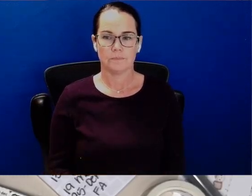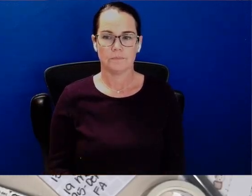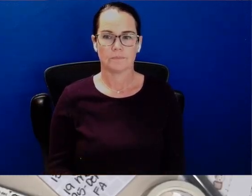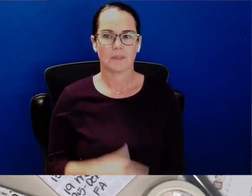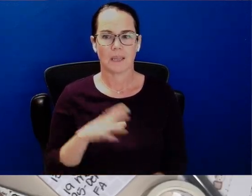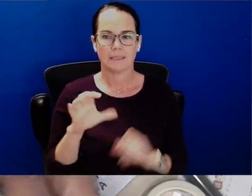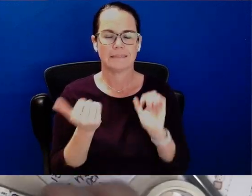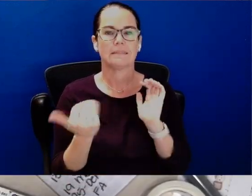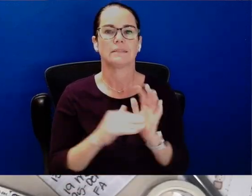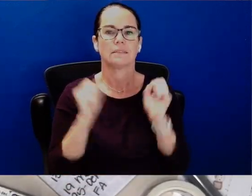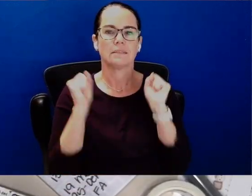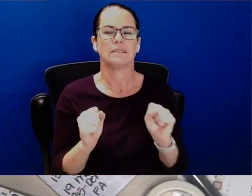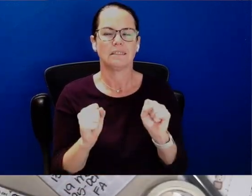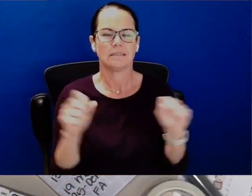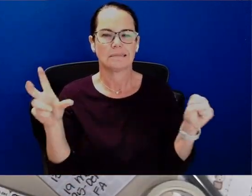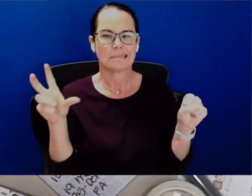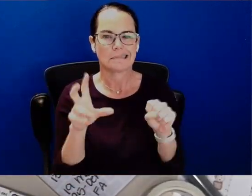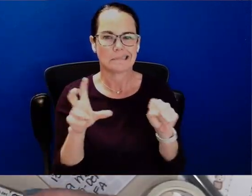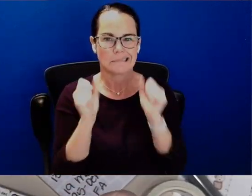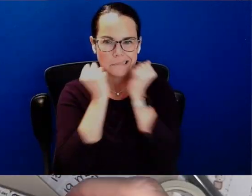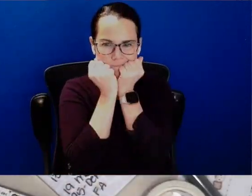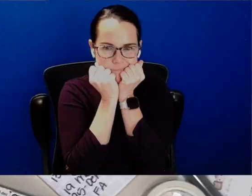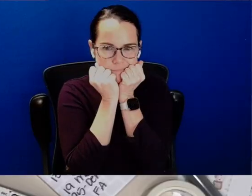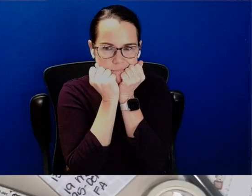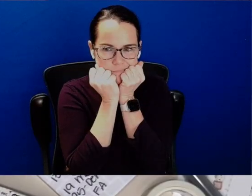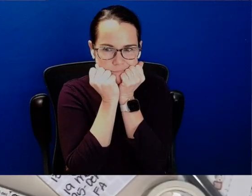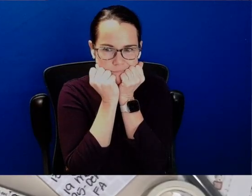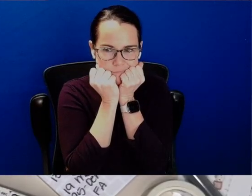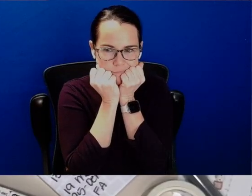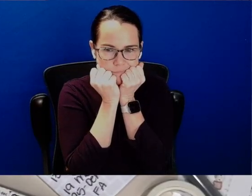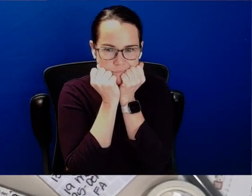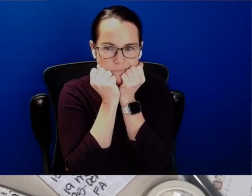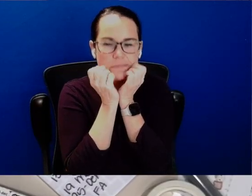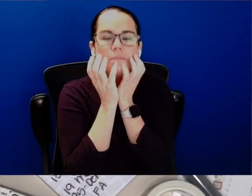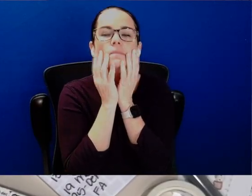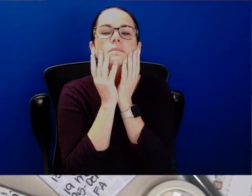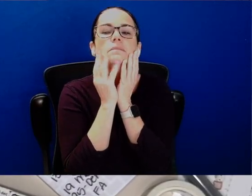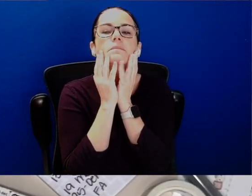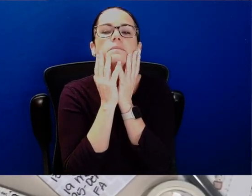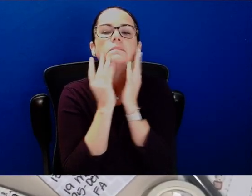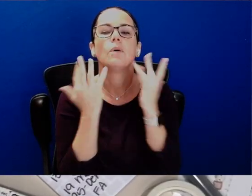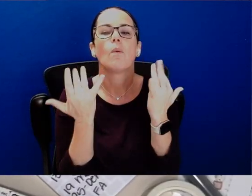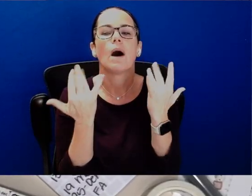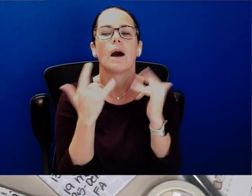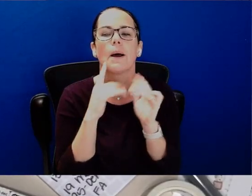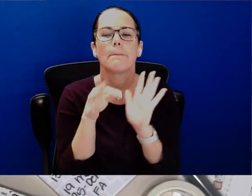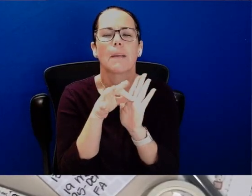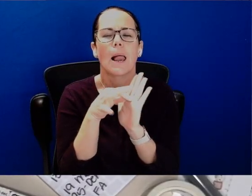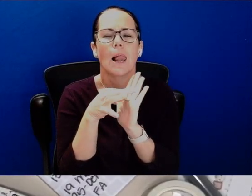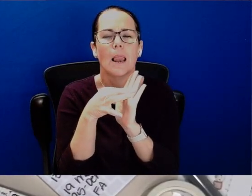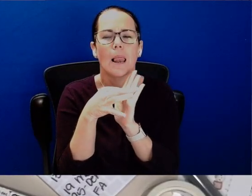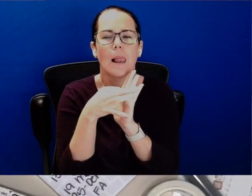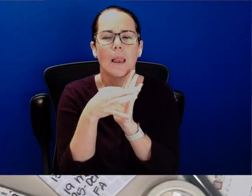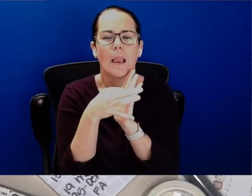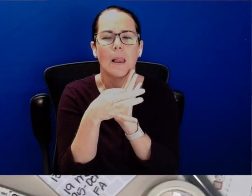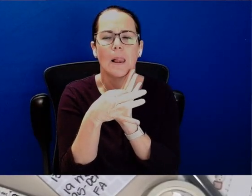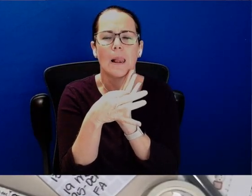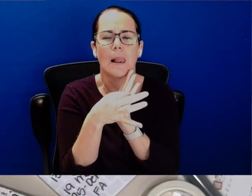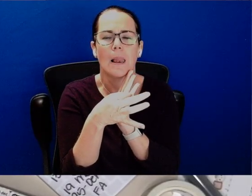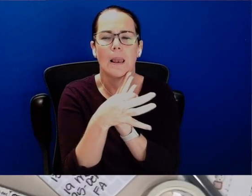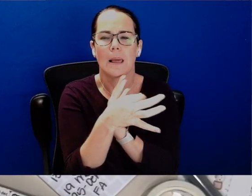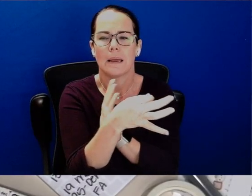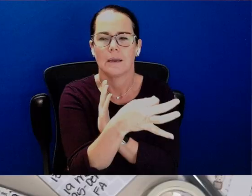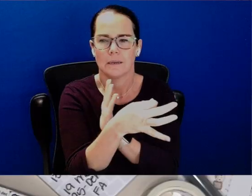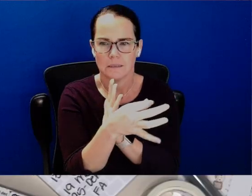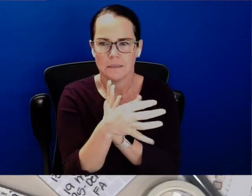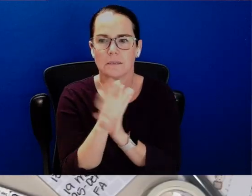Oh, I did it again. Shiznit. Crap. Why? Peel up, baby. Peel up, peel up, peel up, peel